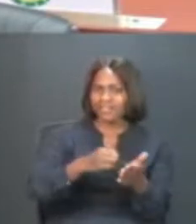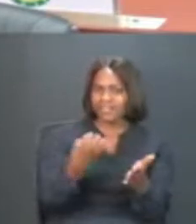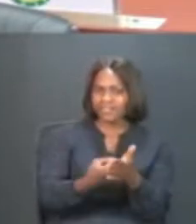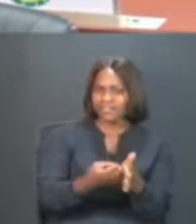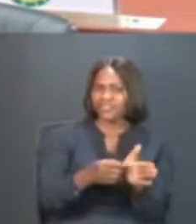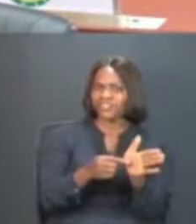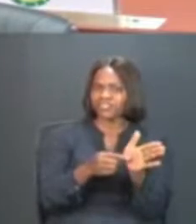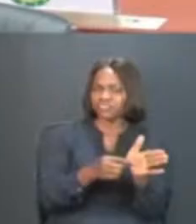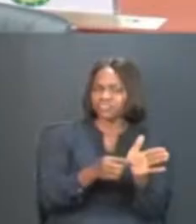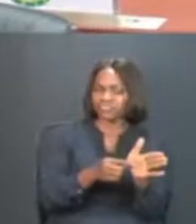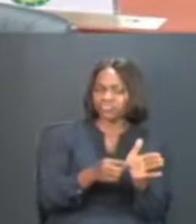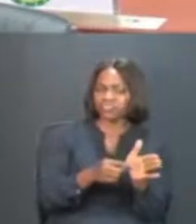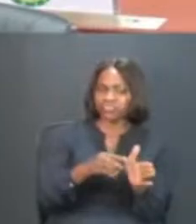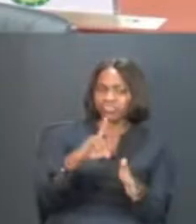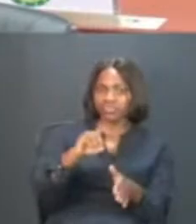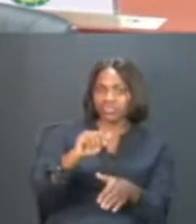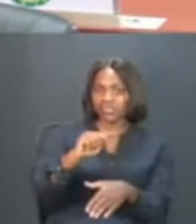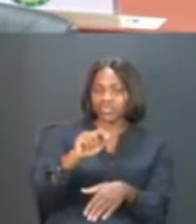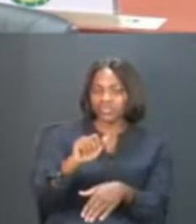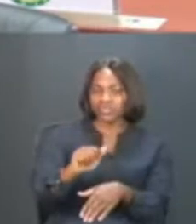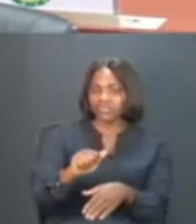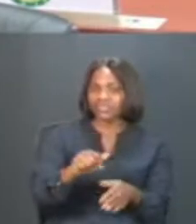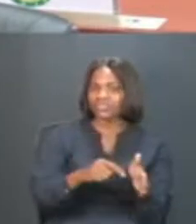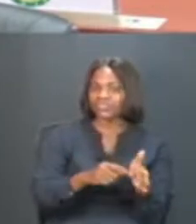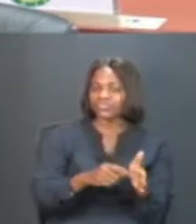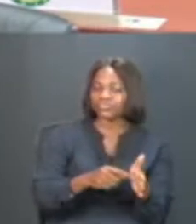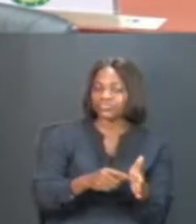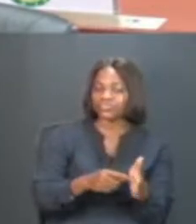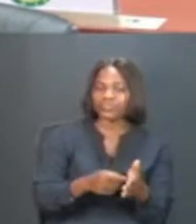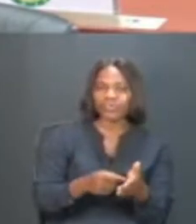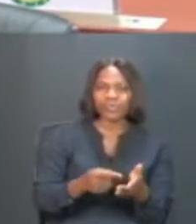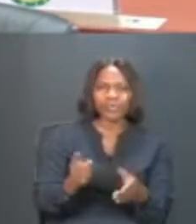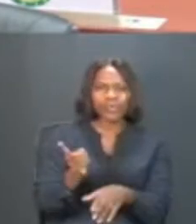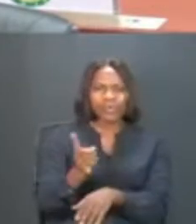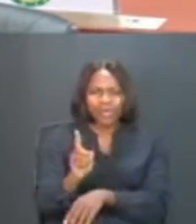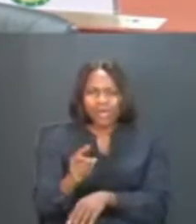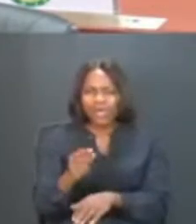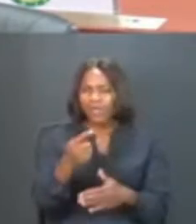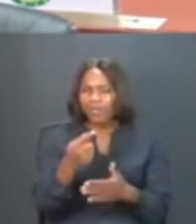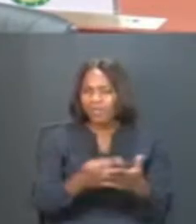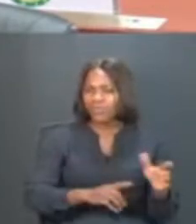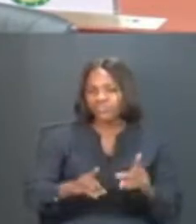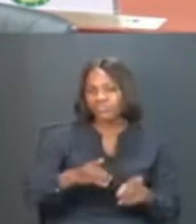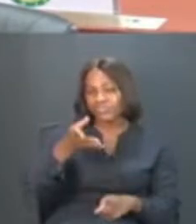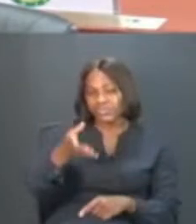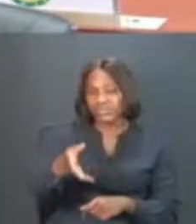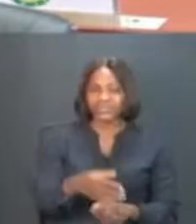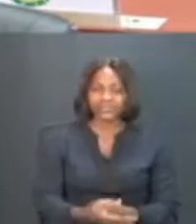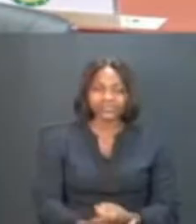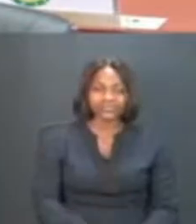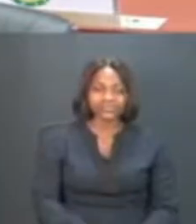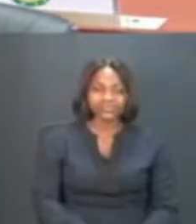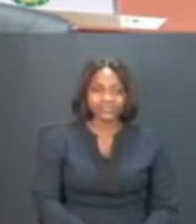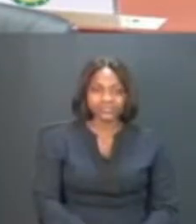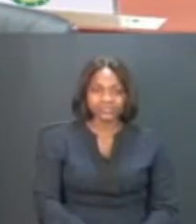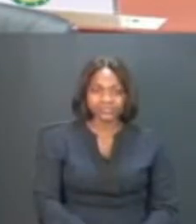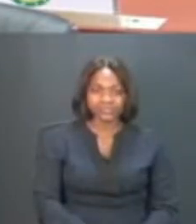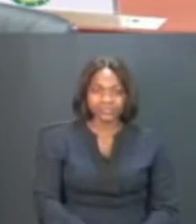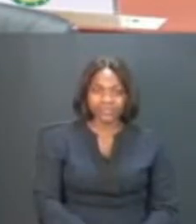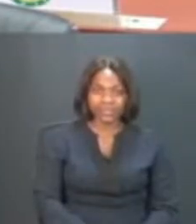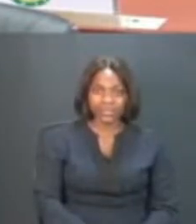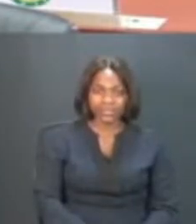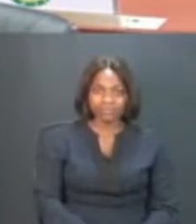inform where and what. Mr. Speaker, as we continue making